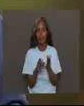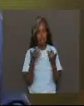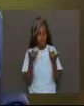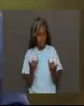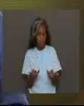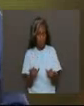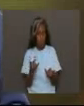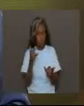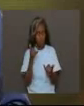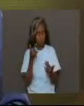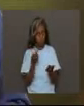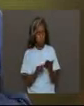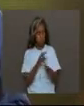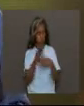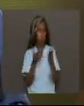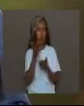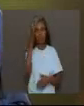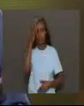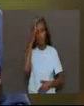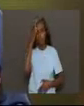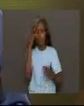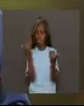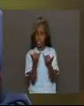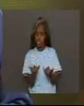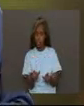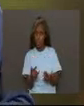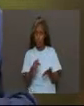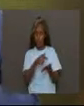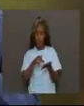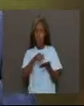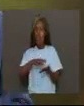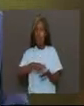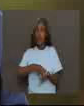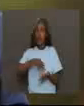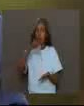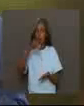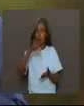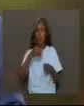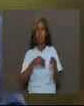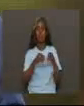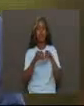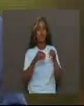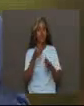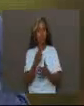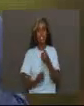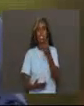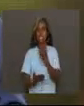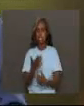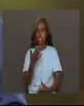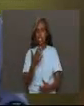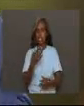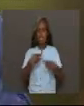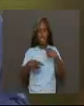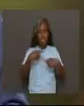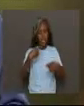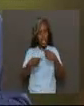Now that you are familiar with the shape of a cone, let us move on to discuss it in